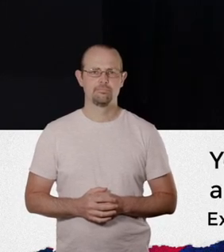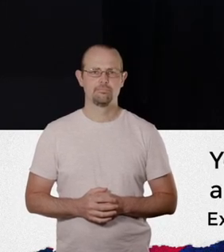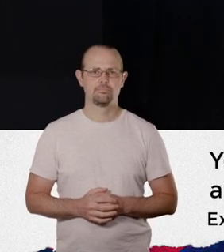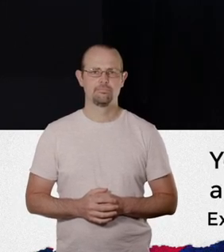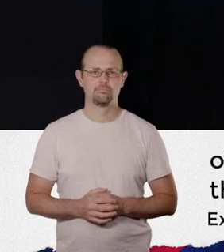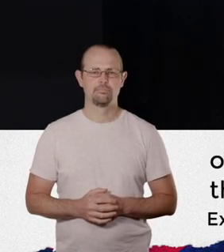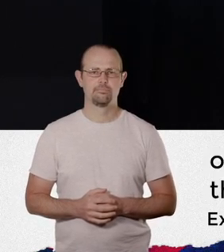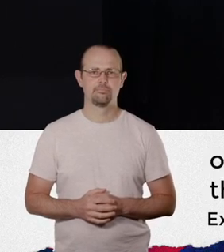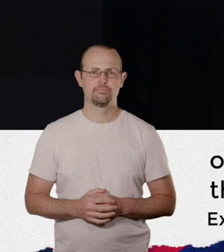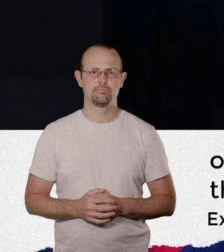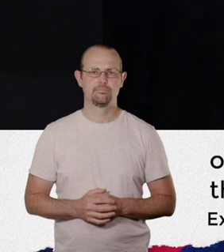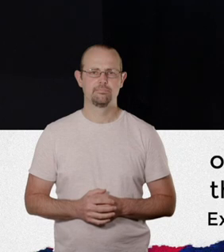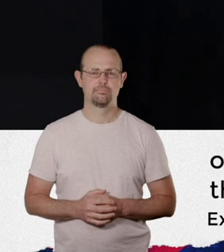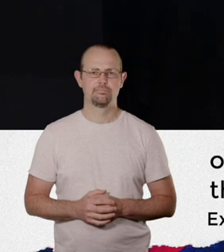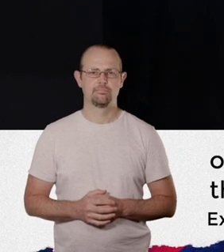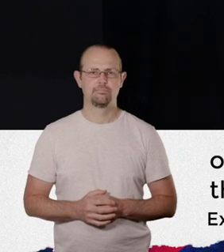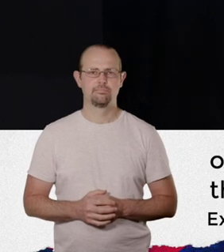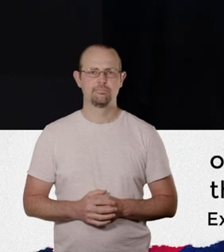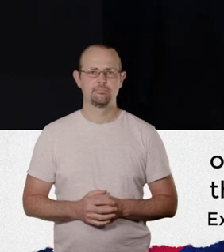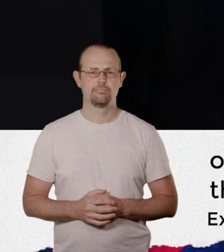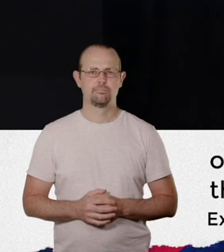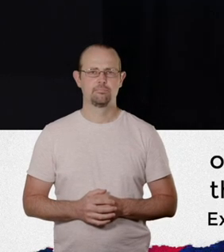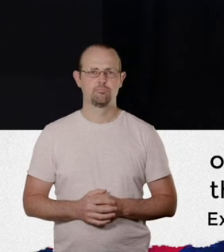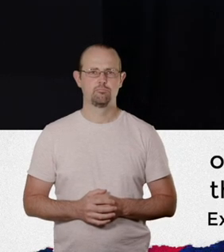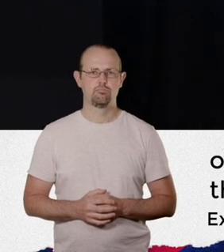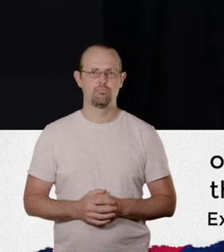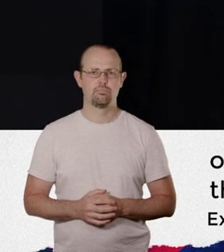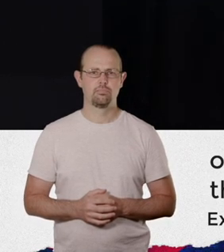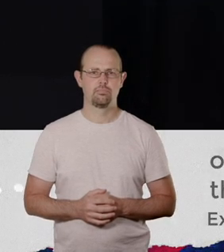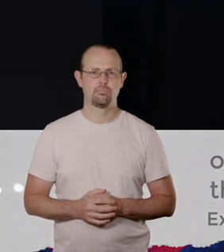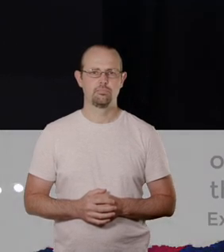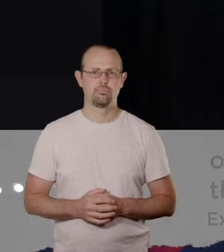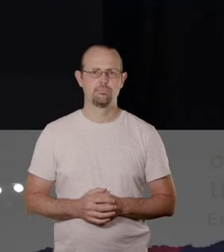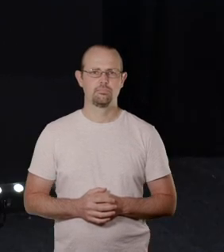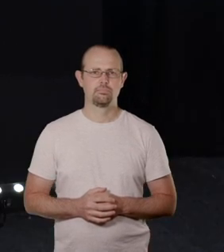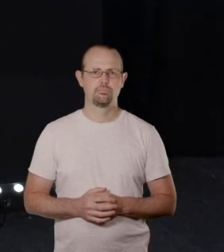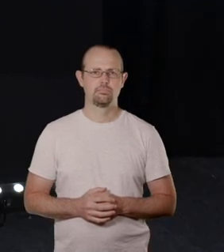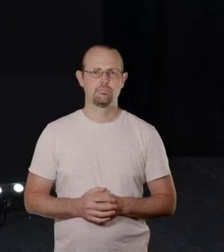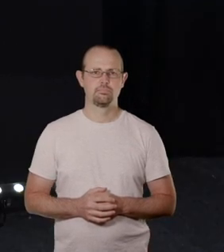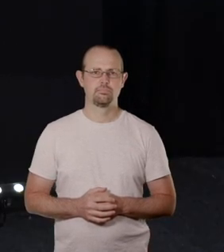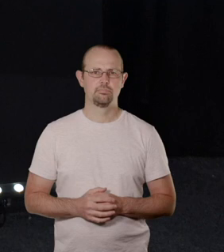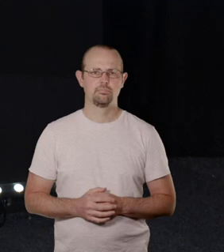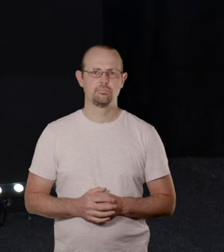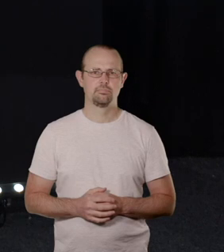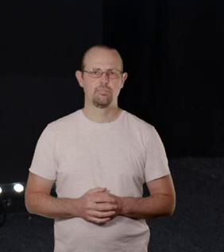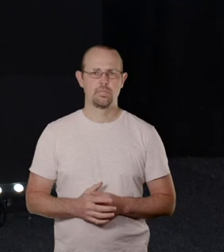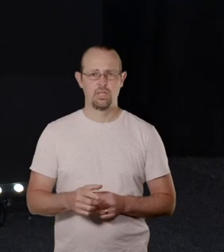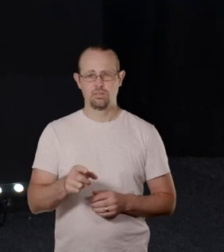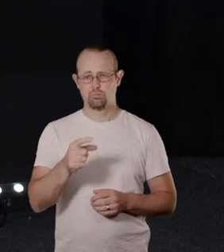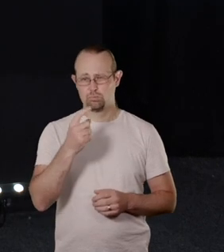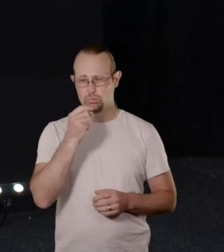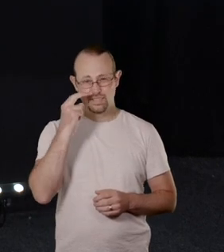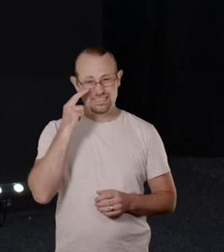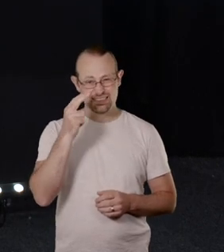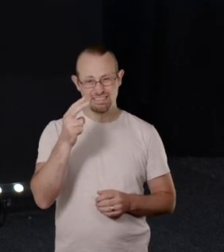and the sides of the doorframe of every house where the people eat this meal. You can see the type of Christ in that. His